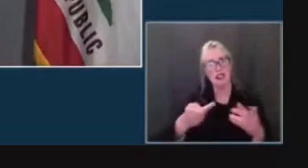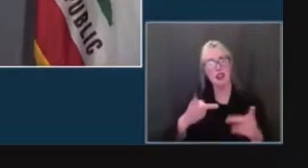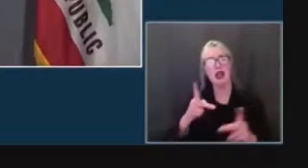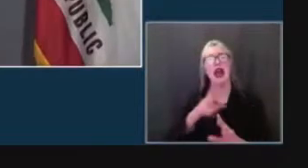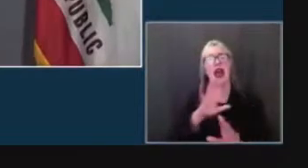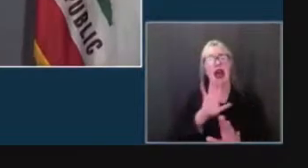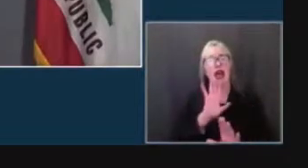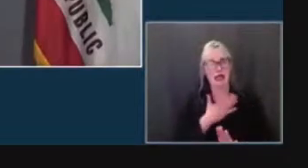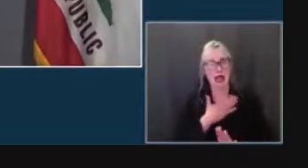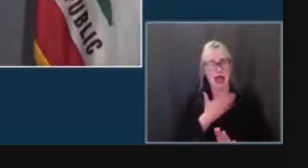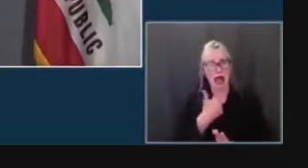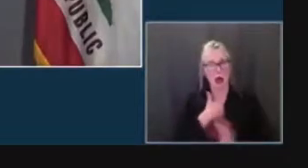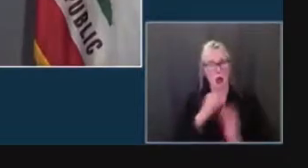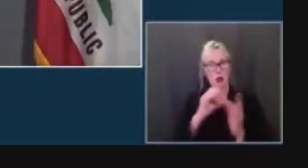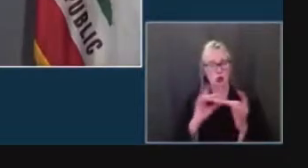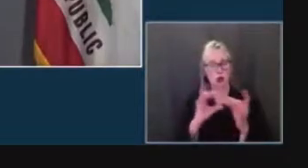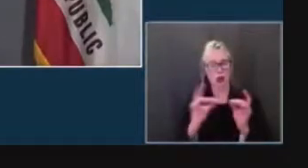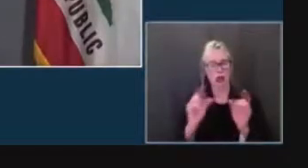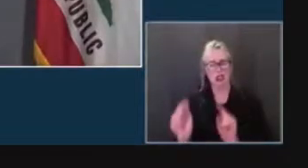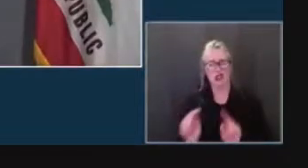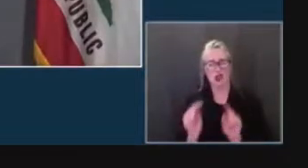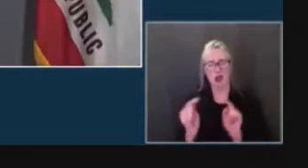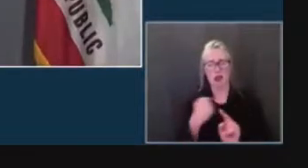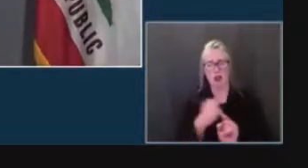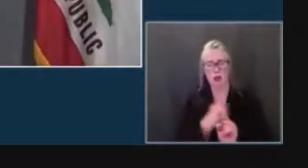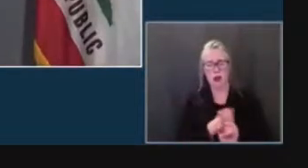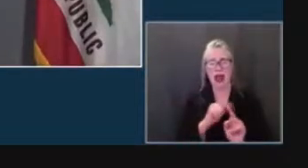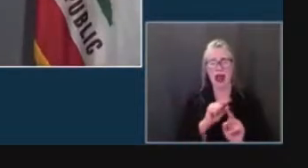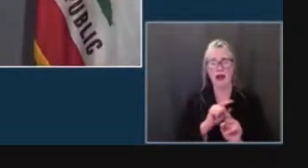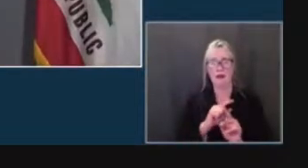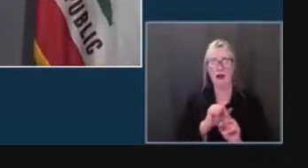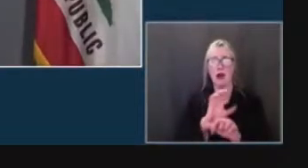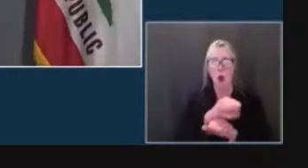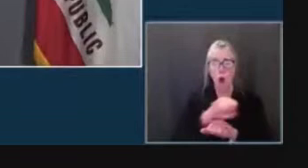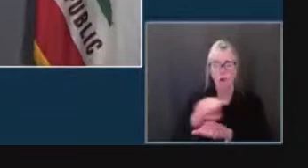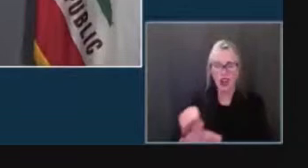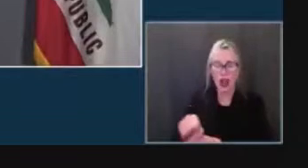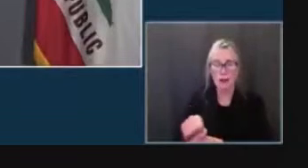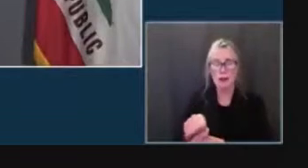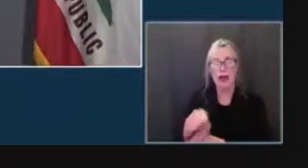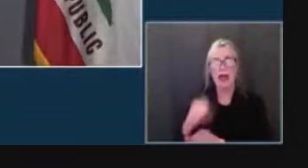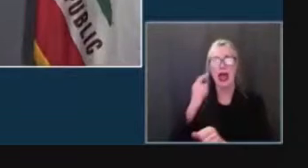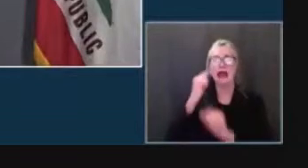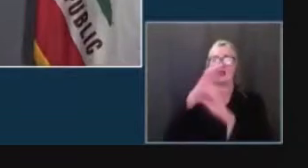to tell, struggles that we have overcome, and a unique vision for what will make our